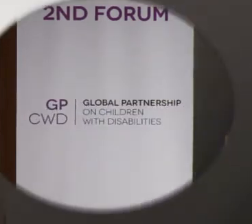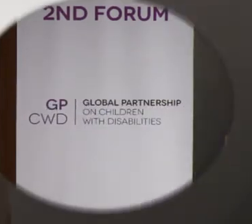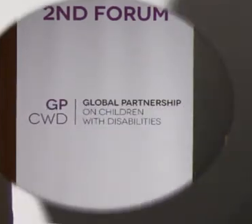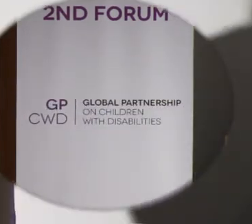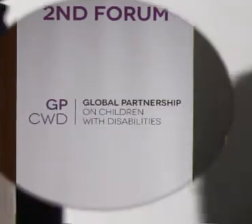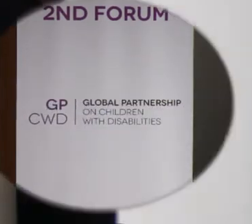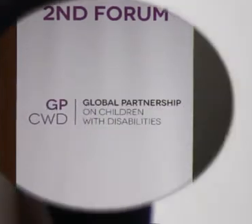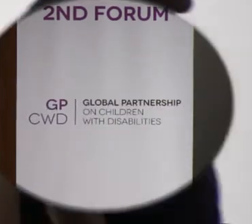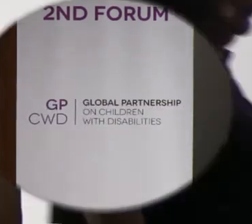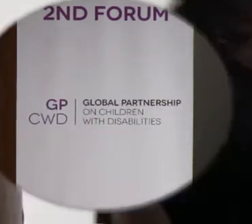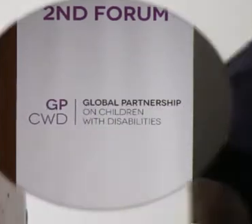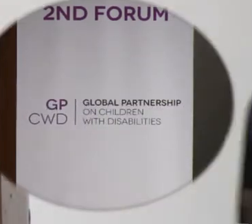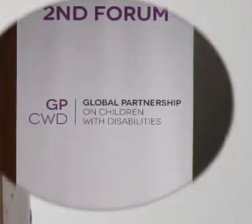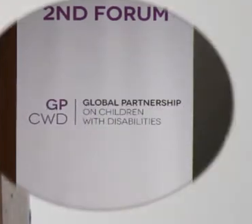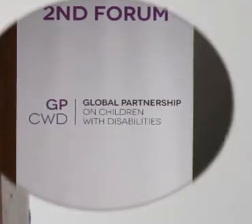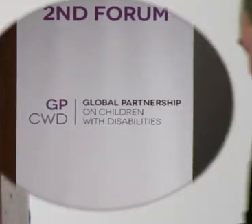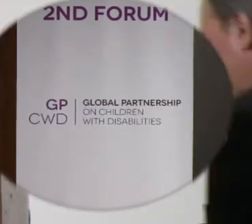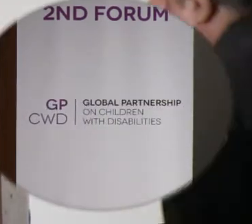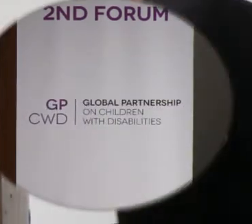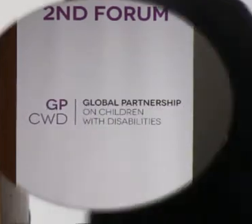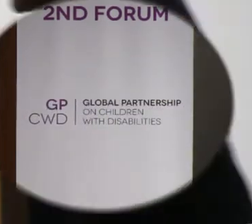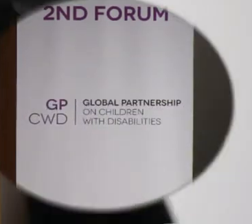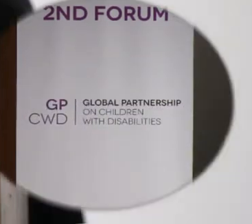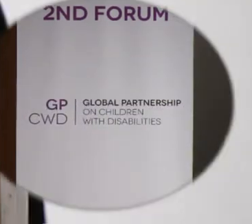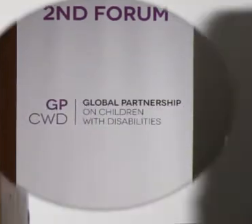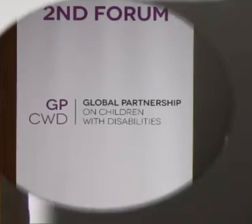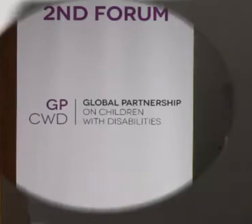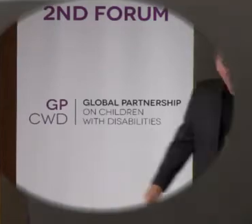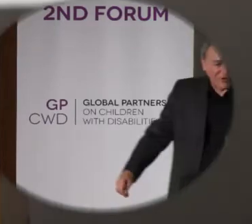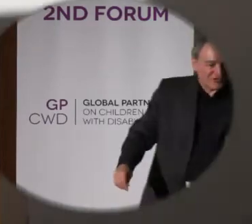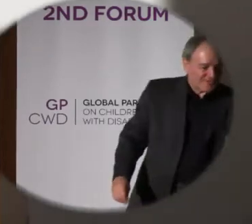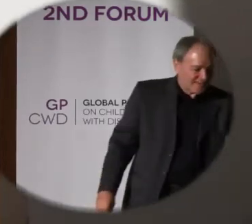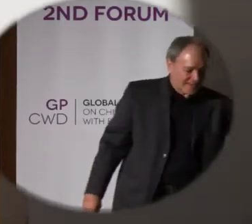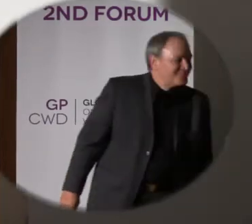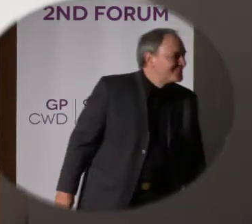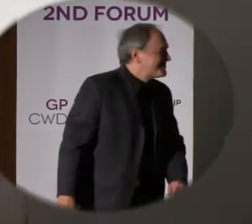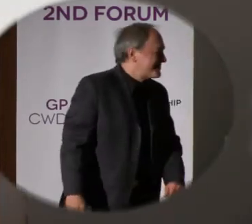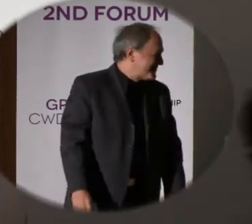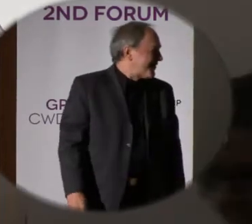Thank you, Dr. Alipui, for encouraging all of us to